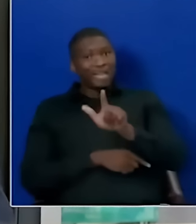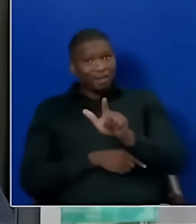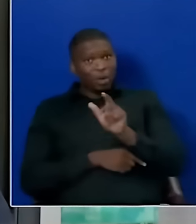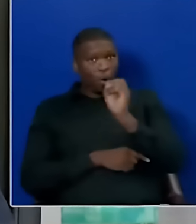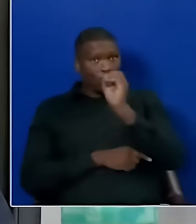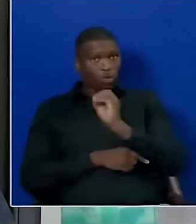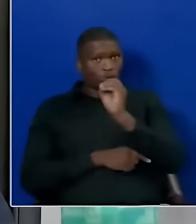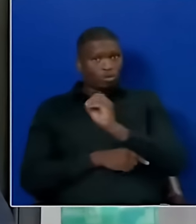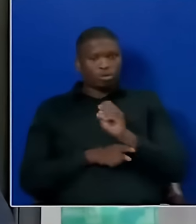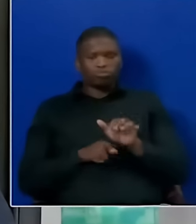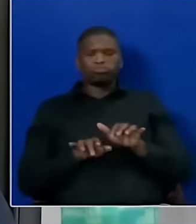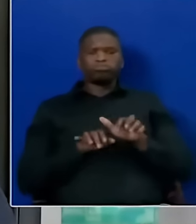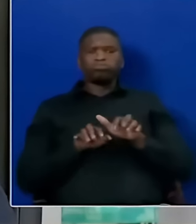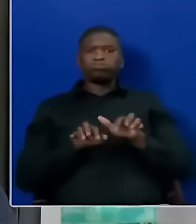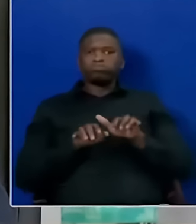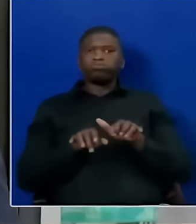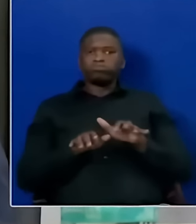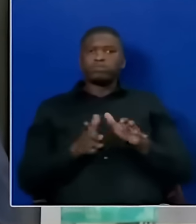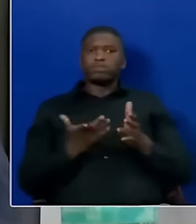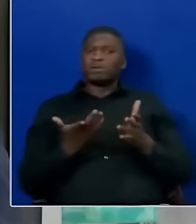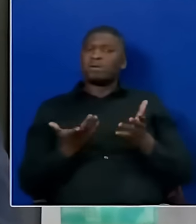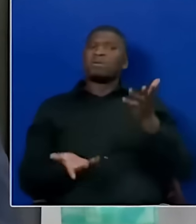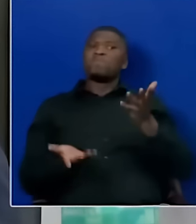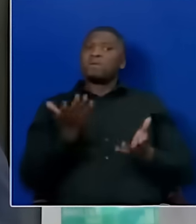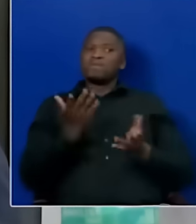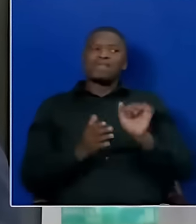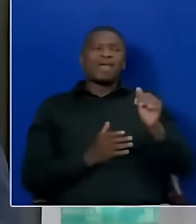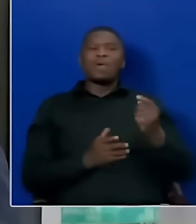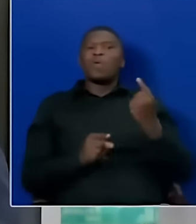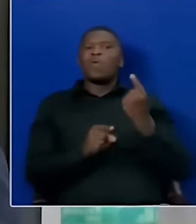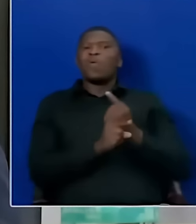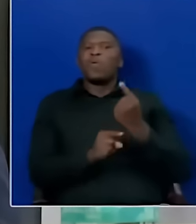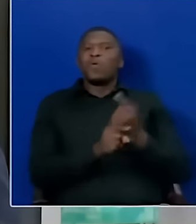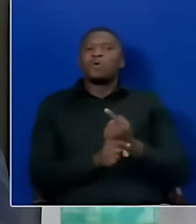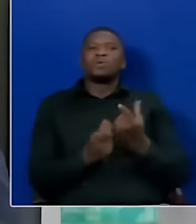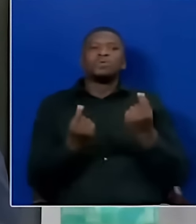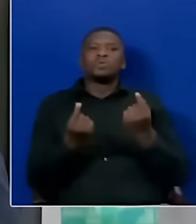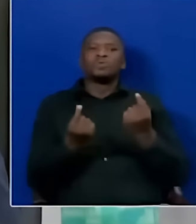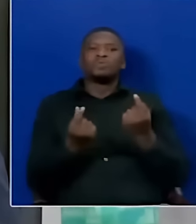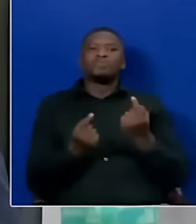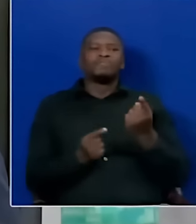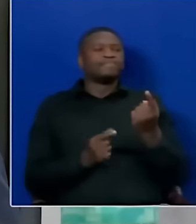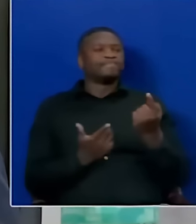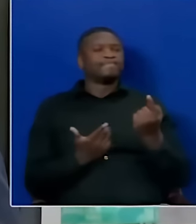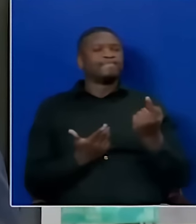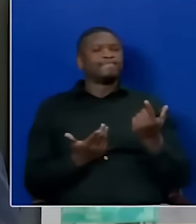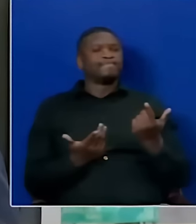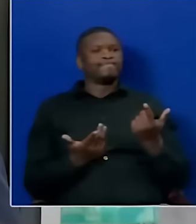have that habit that they also type a